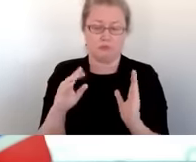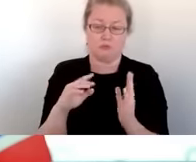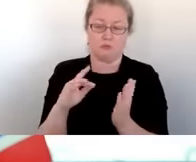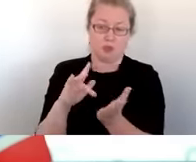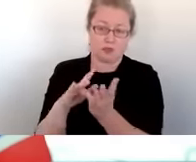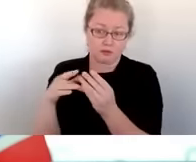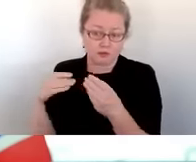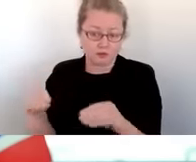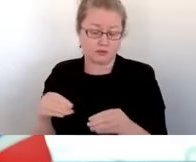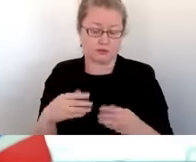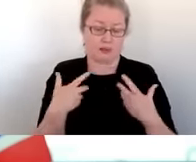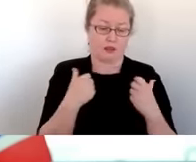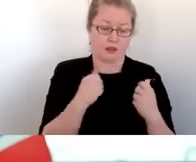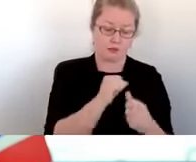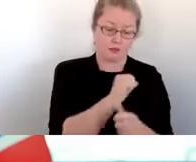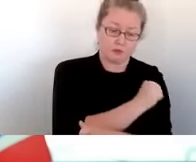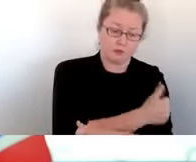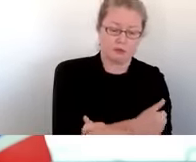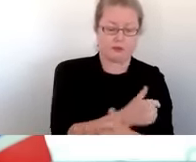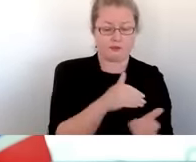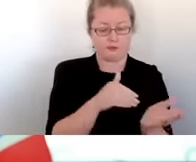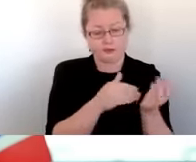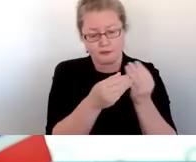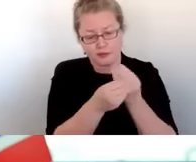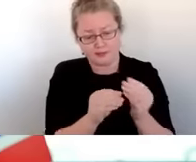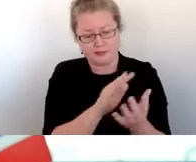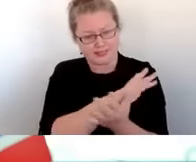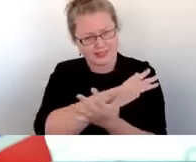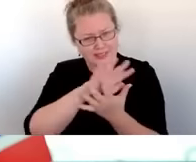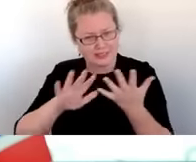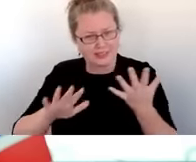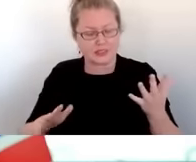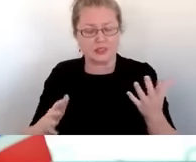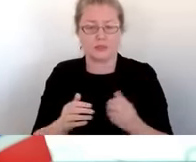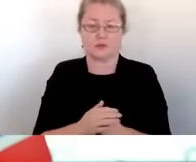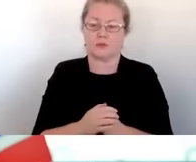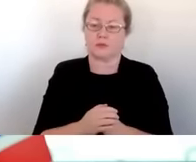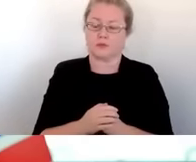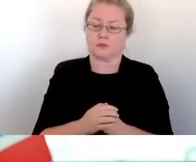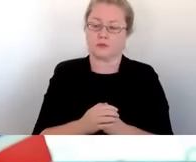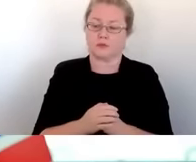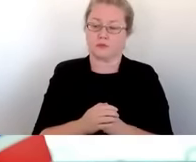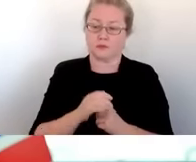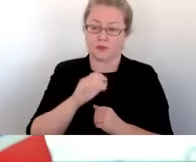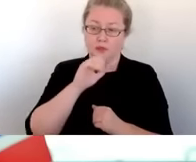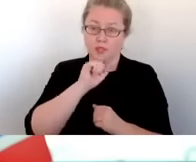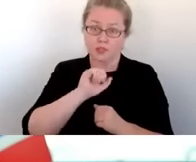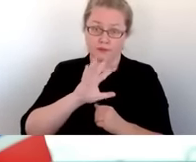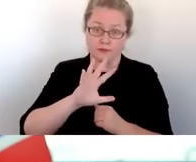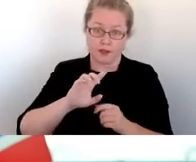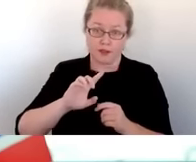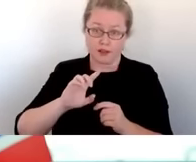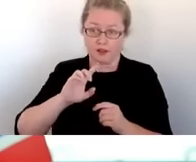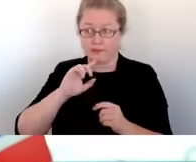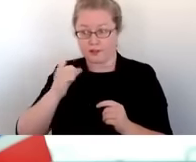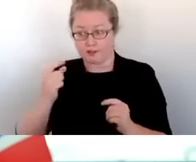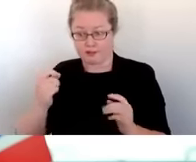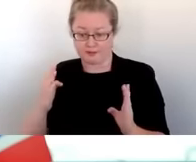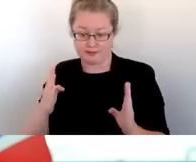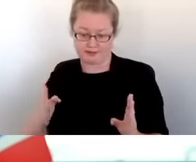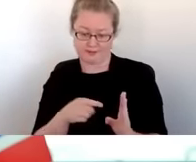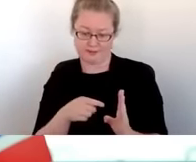health authorities. I think in the 5 to 11 age group, we are hopeful that we will pick up on our results. We have